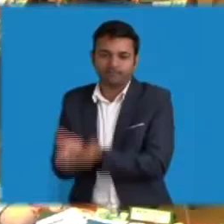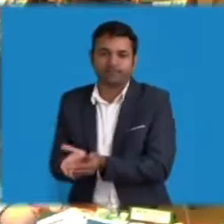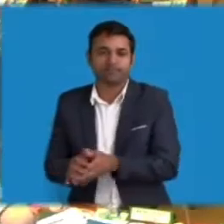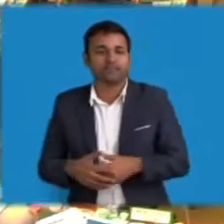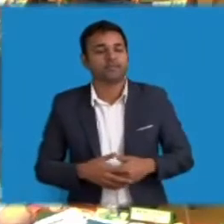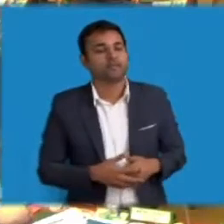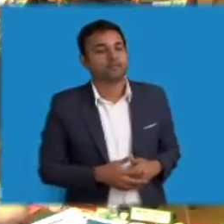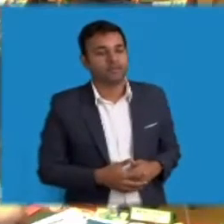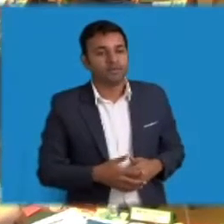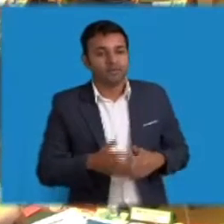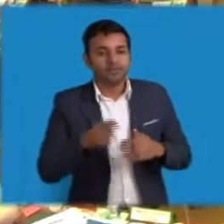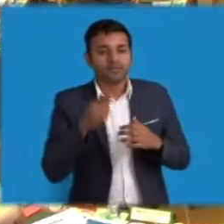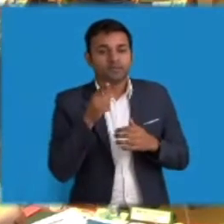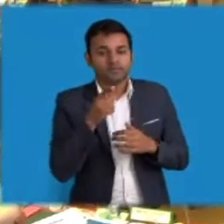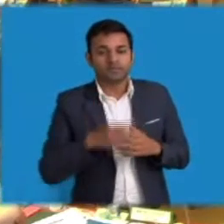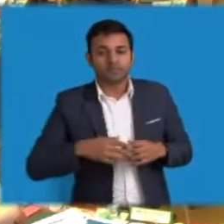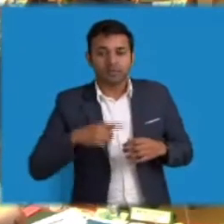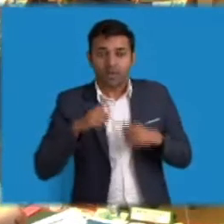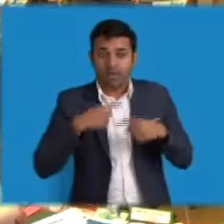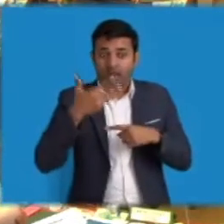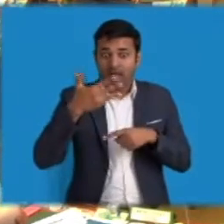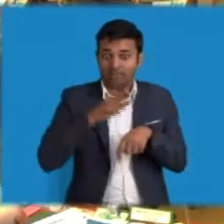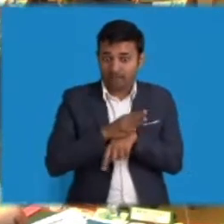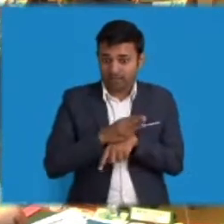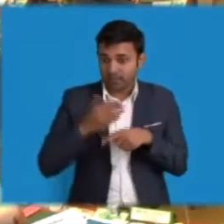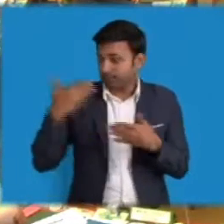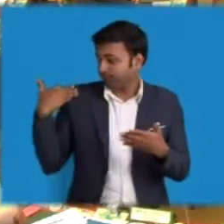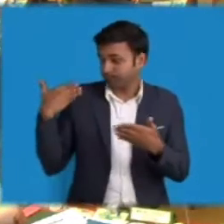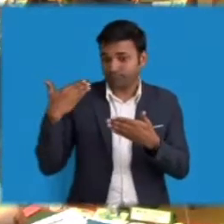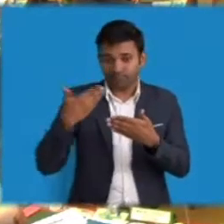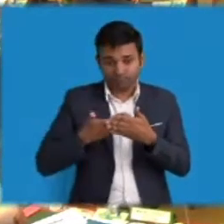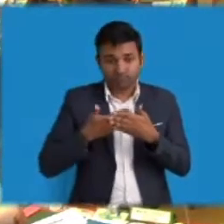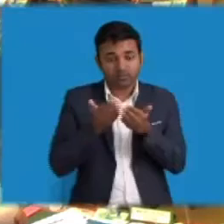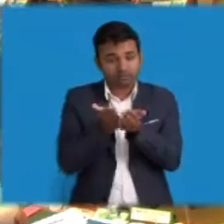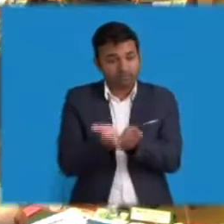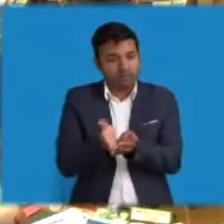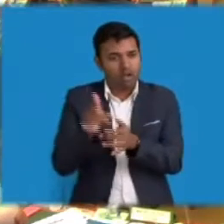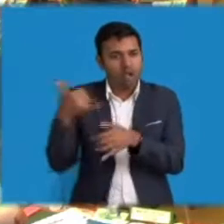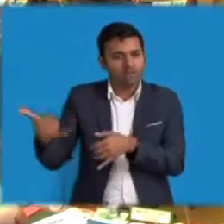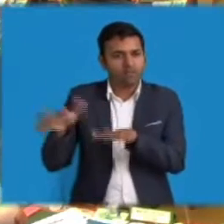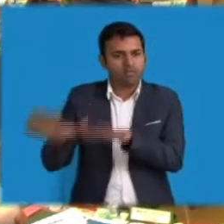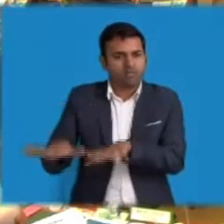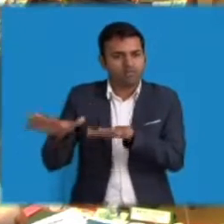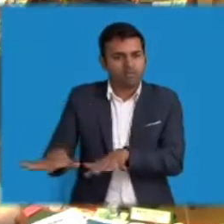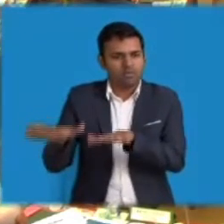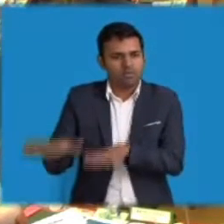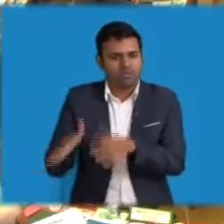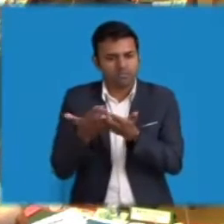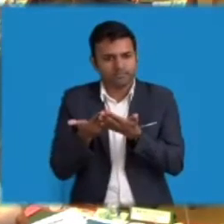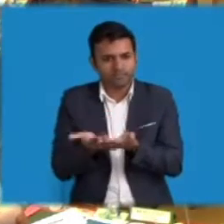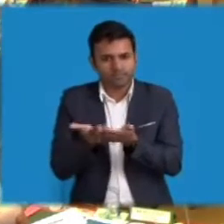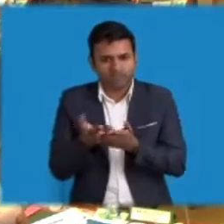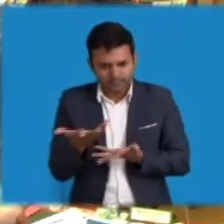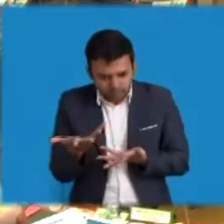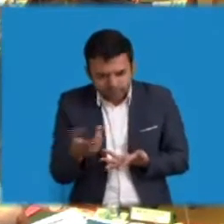It's about 9 months now, Madam Speaker, since the vessel ran aground. Can the Honourable Minister explain why it has taken